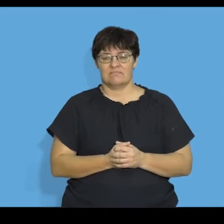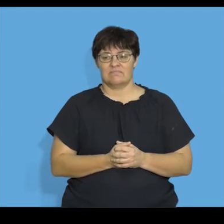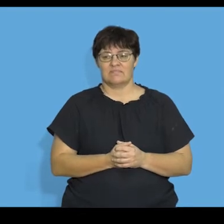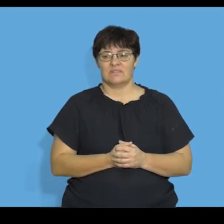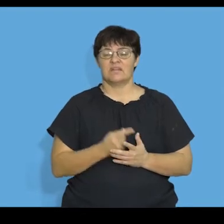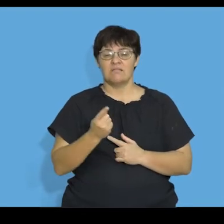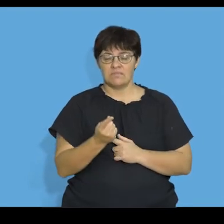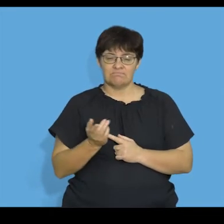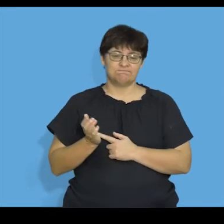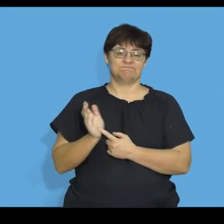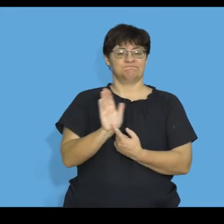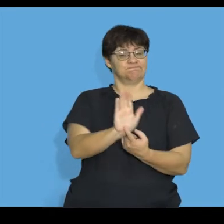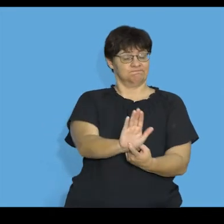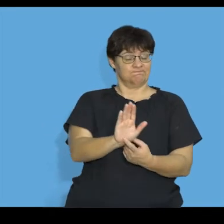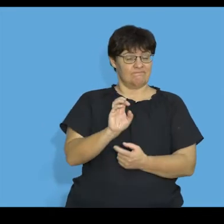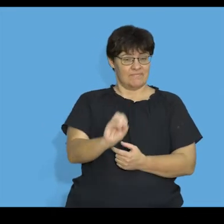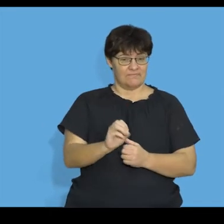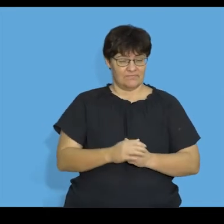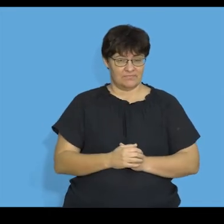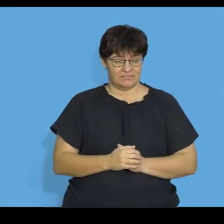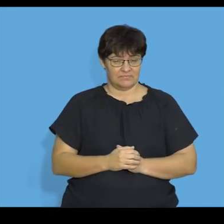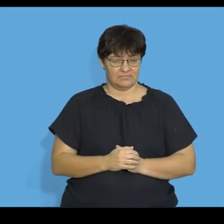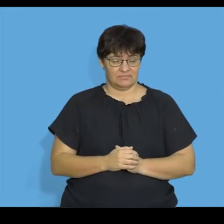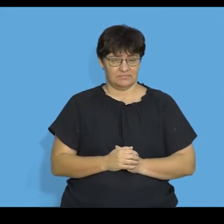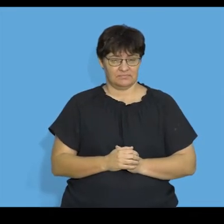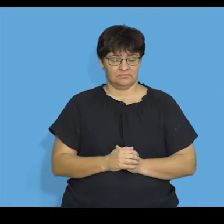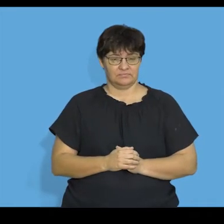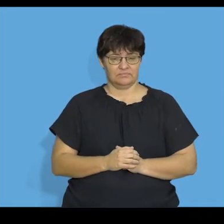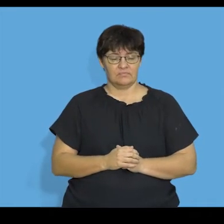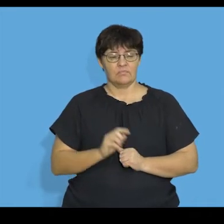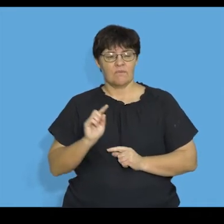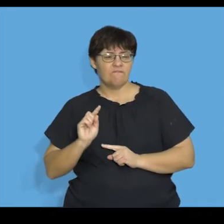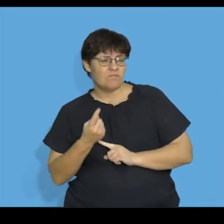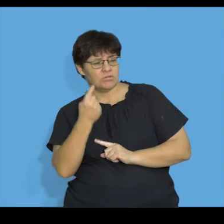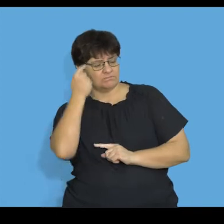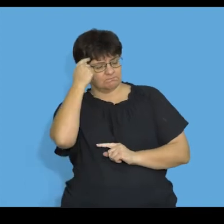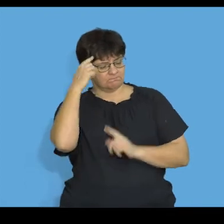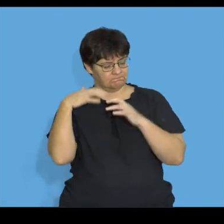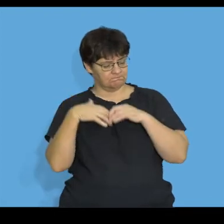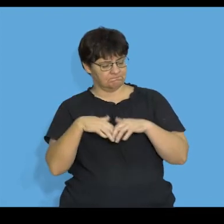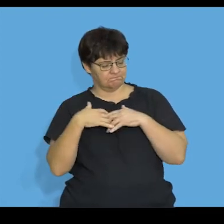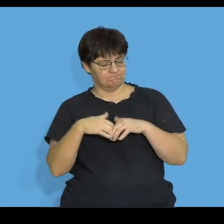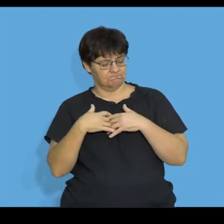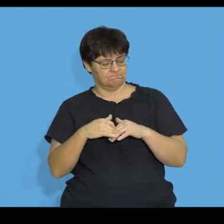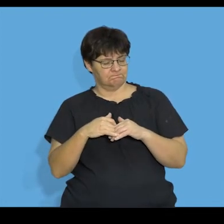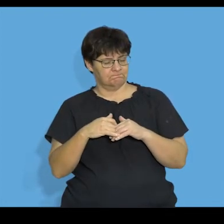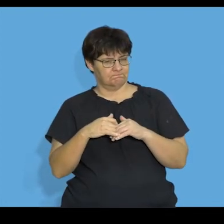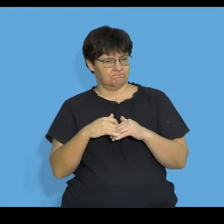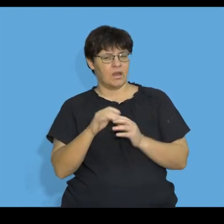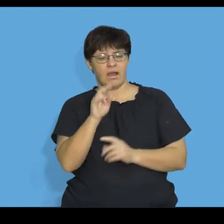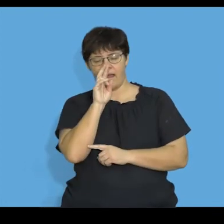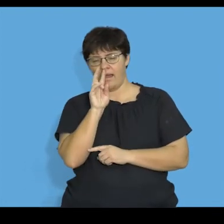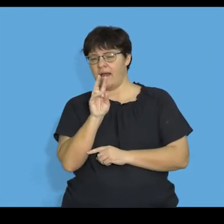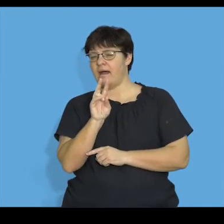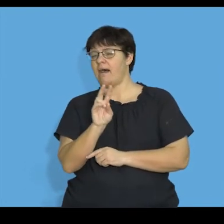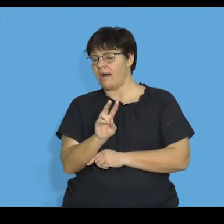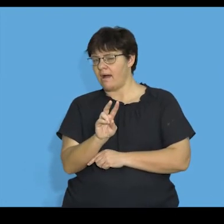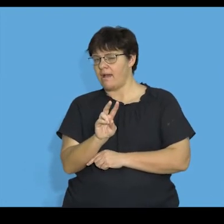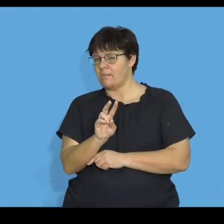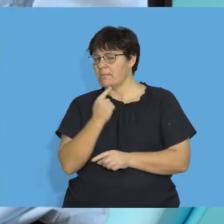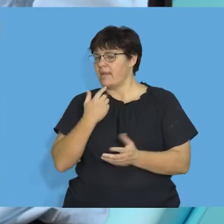our scenario, and we're going to first of all think about it and work through it and see if we can make